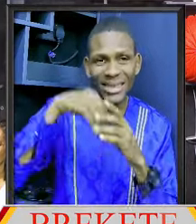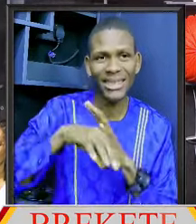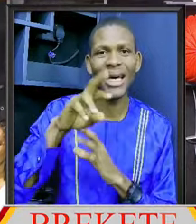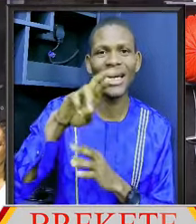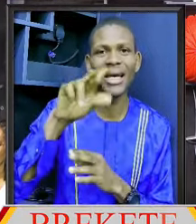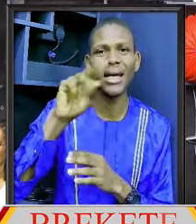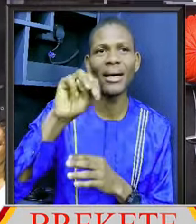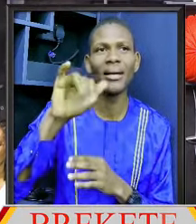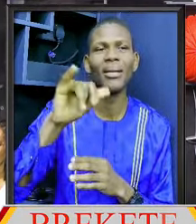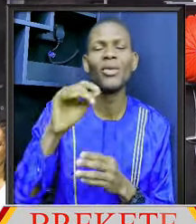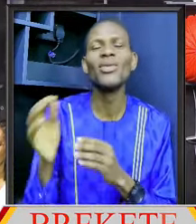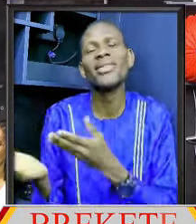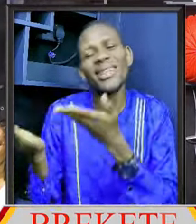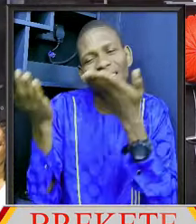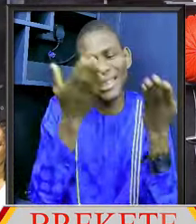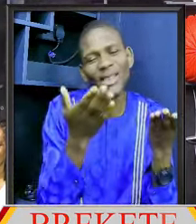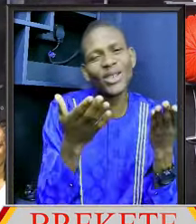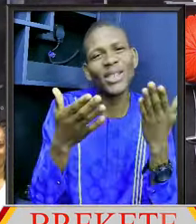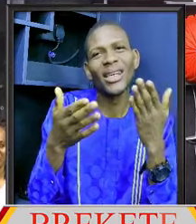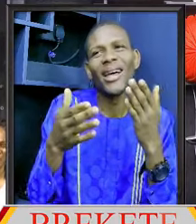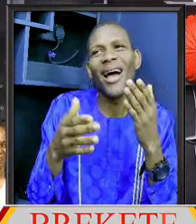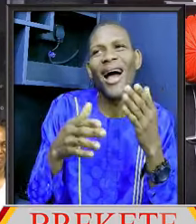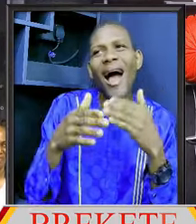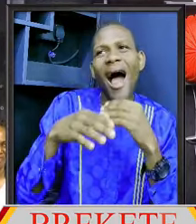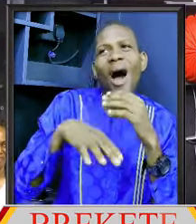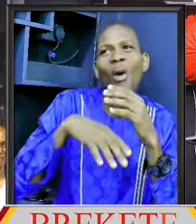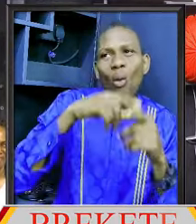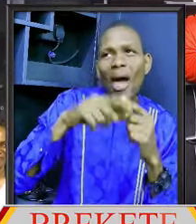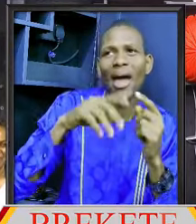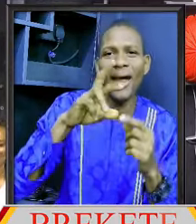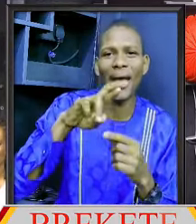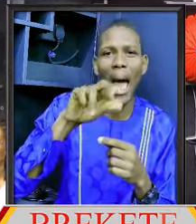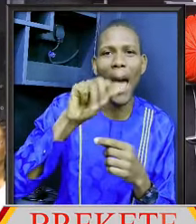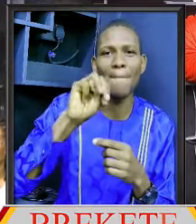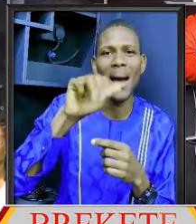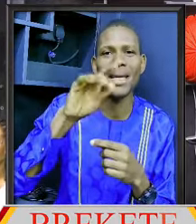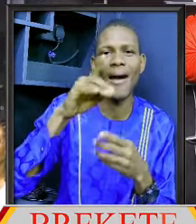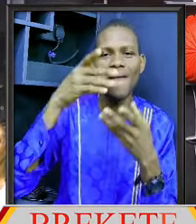we carry on over when Ramadan back, which is.